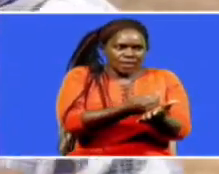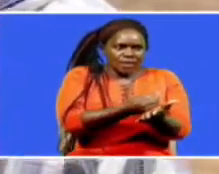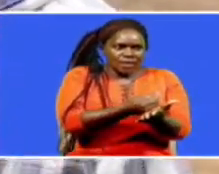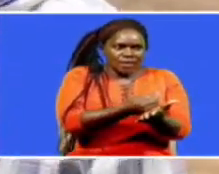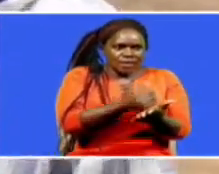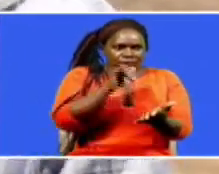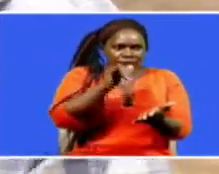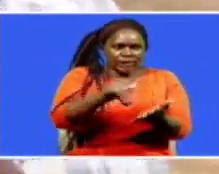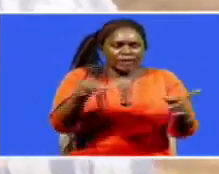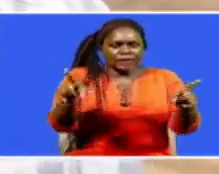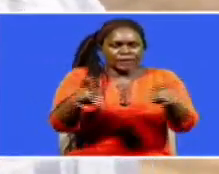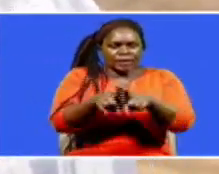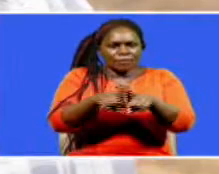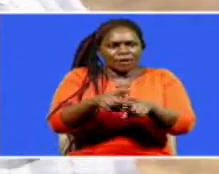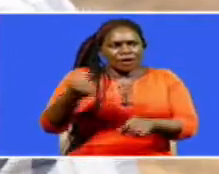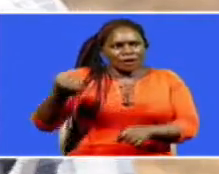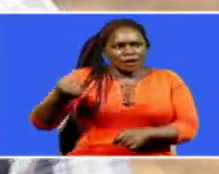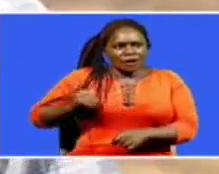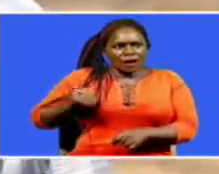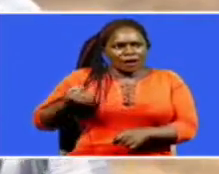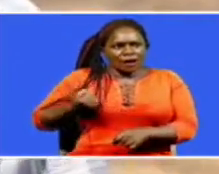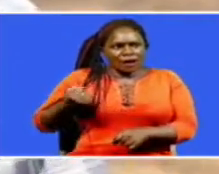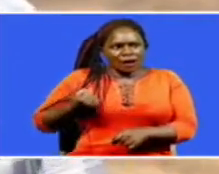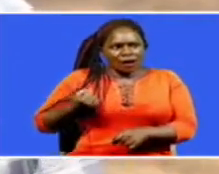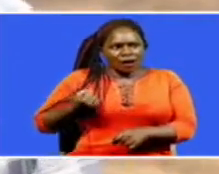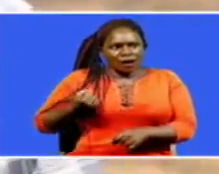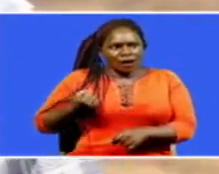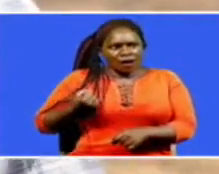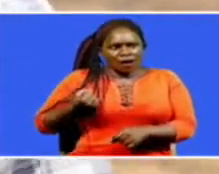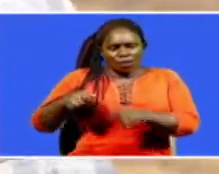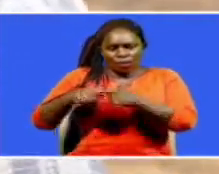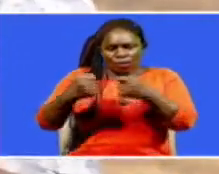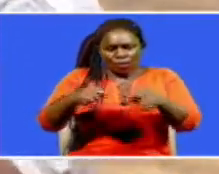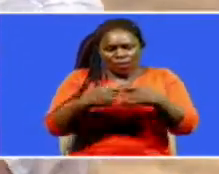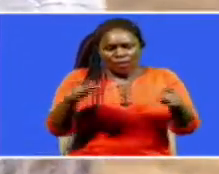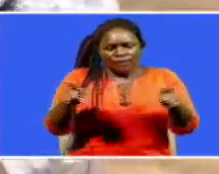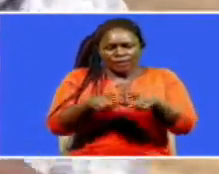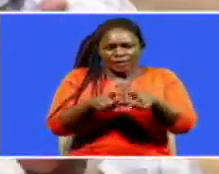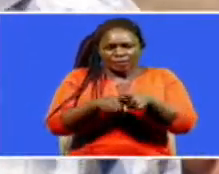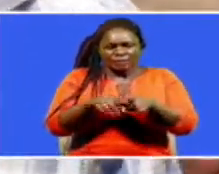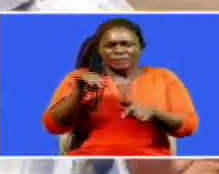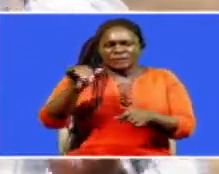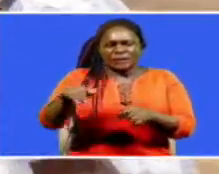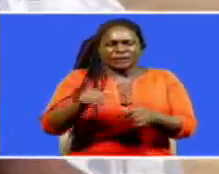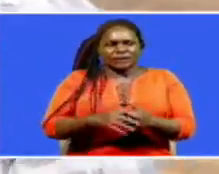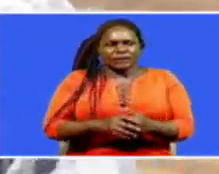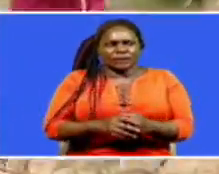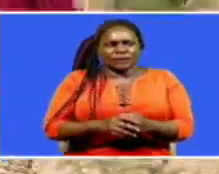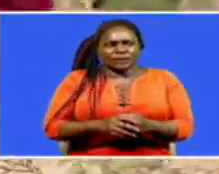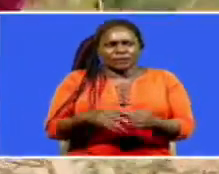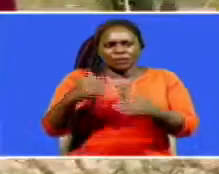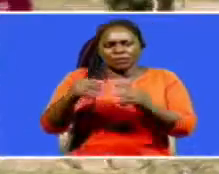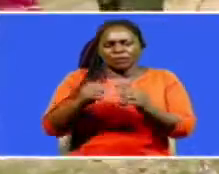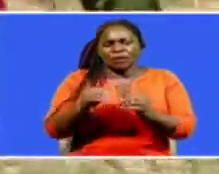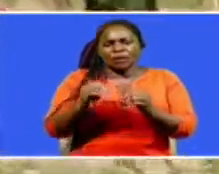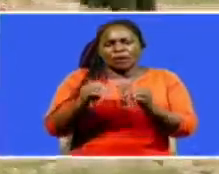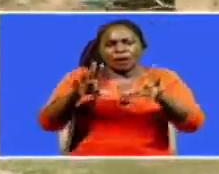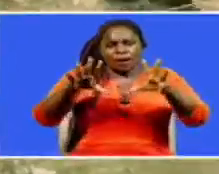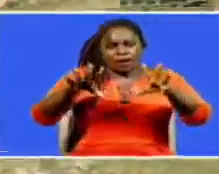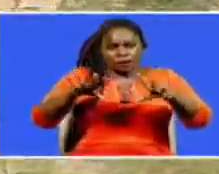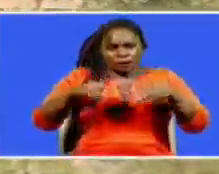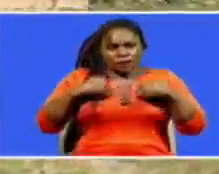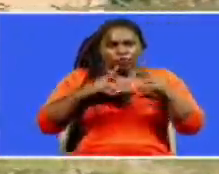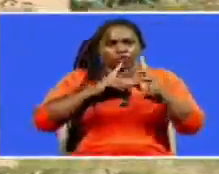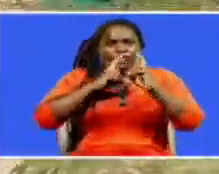inakaa hivyo. Msichana amepata maumivu na maneno inakaa hivyo haendi mbele. If the aggrieved dare